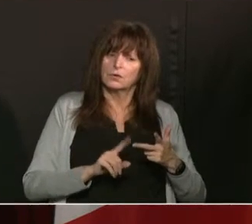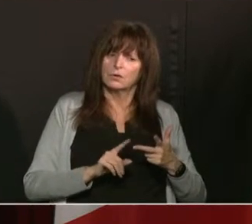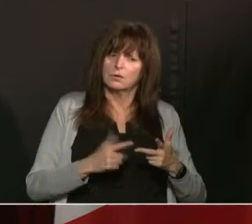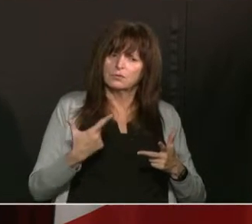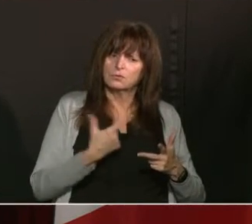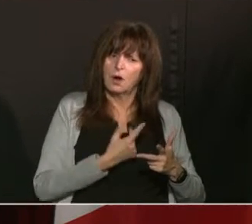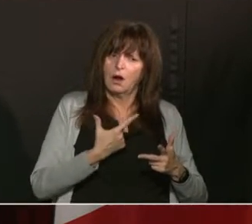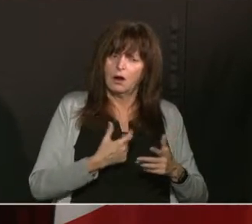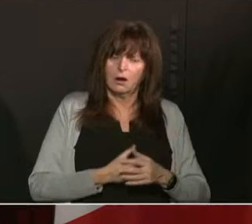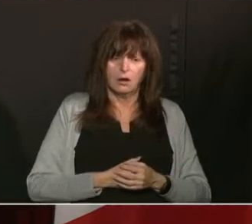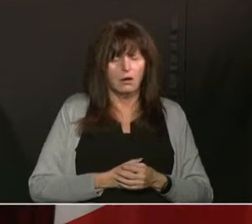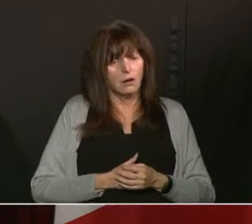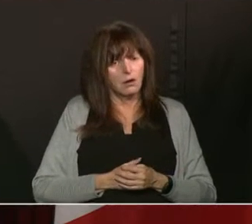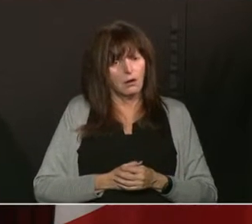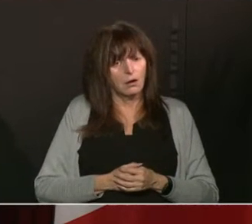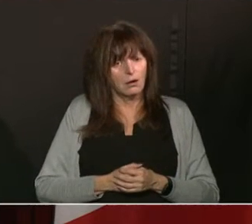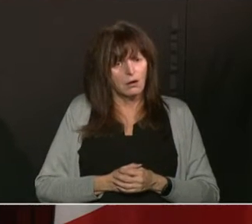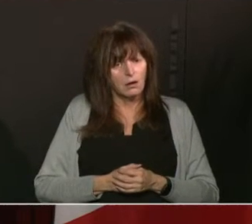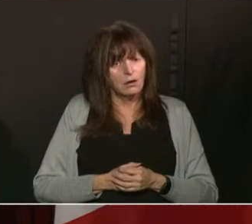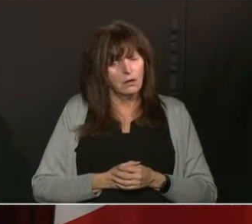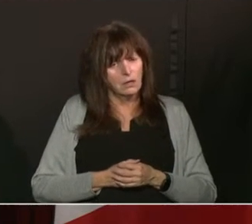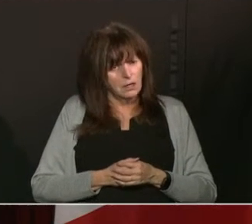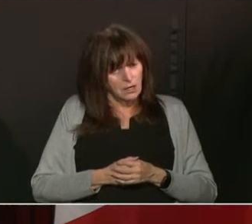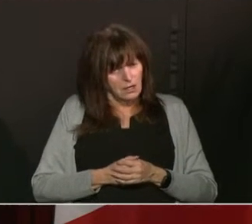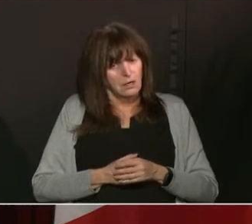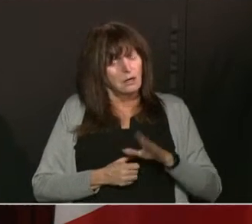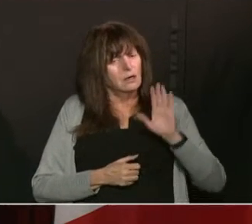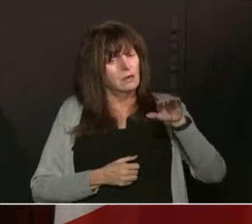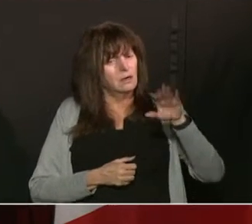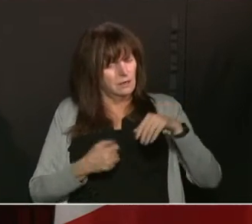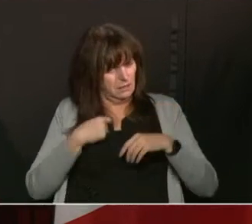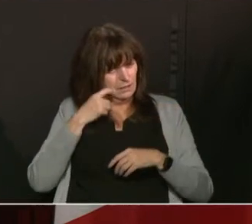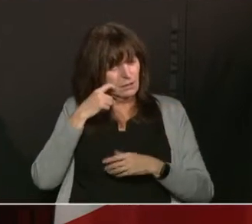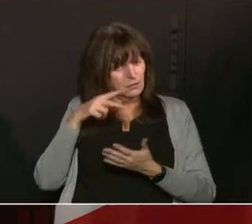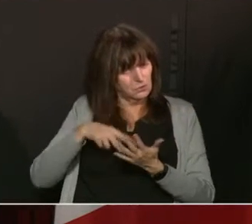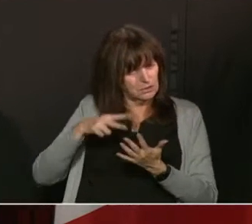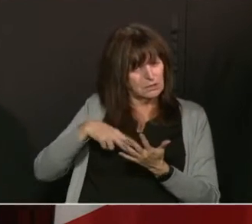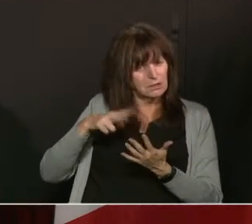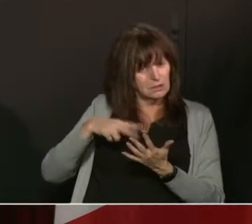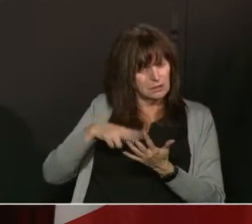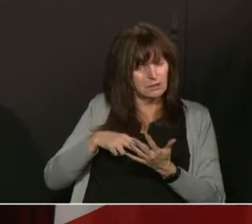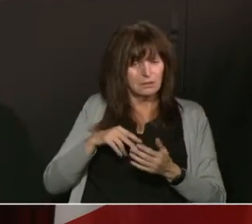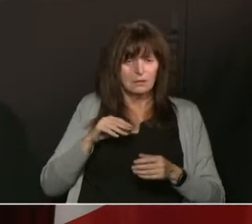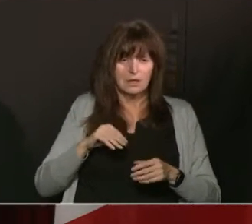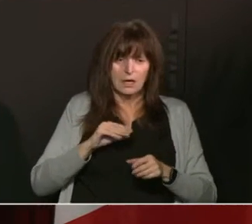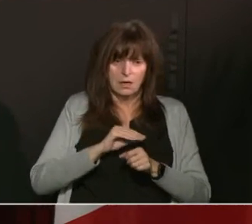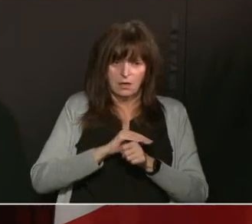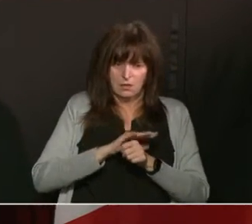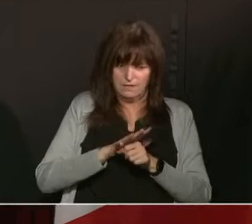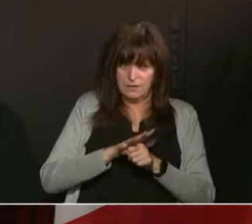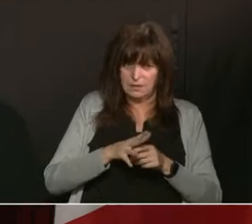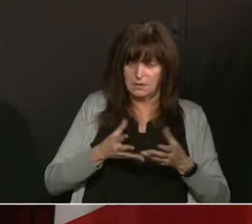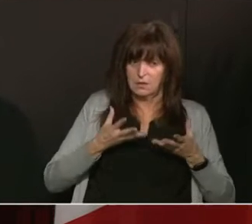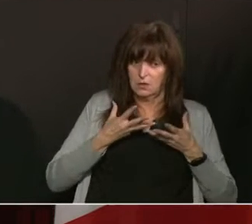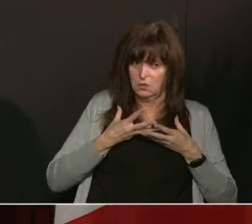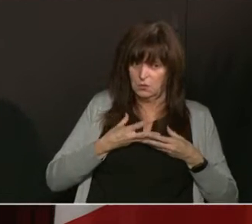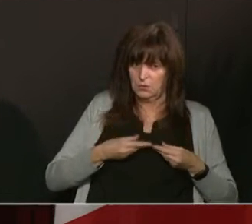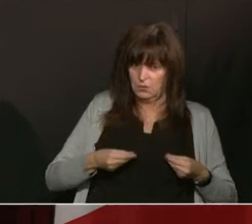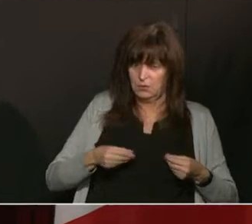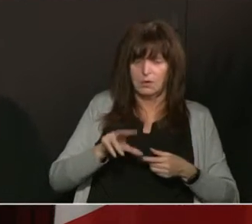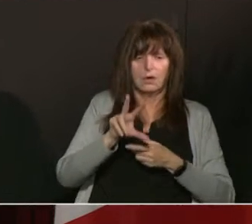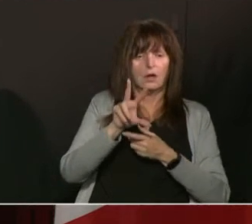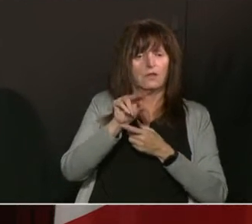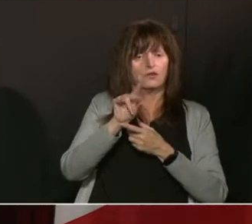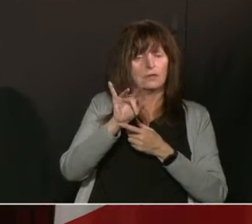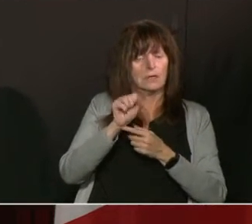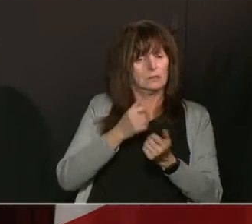time I was reading this, recommended a 30-day separation between the active infection, because that would mean their antibodies have come down, their